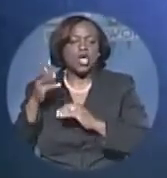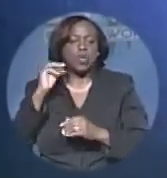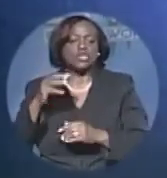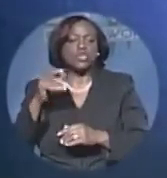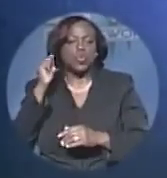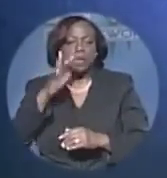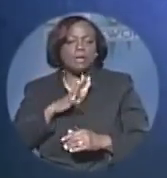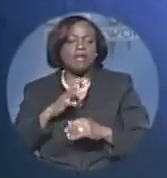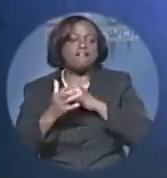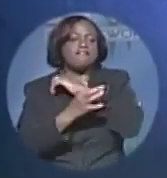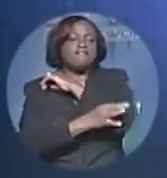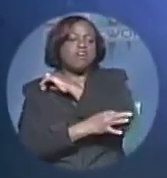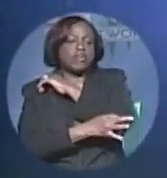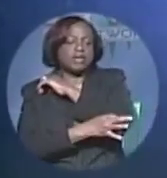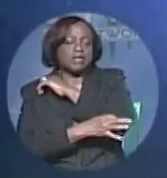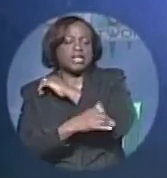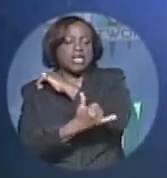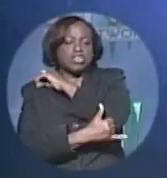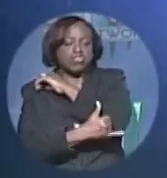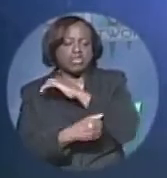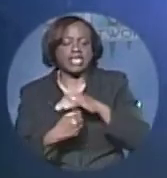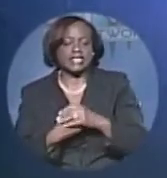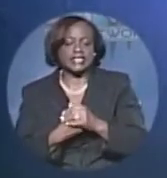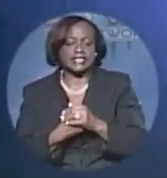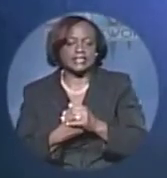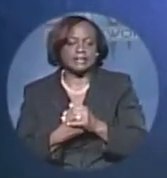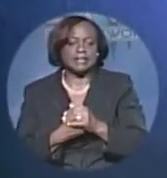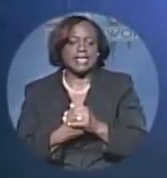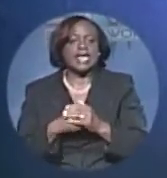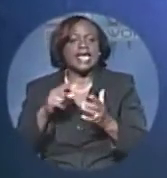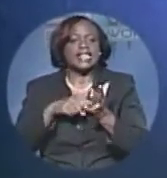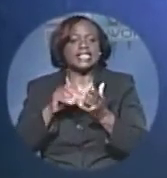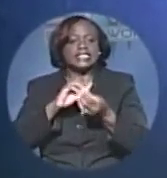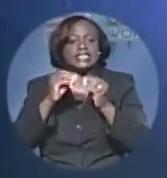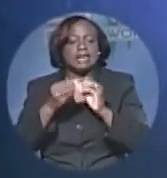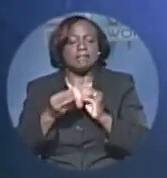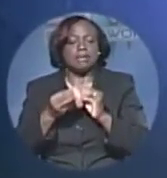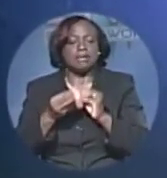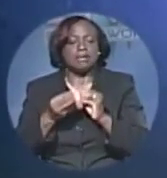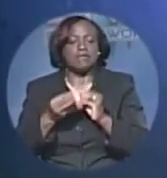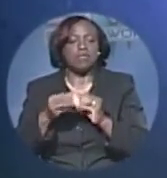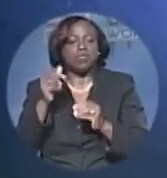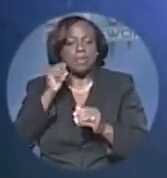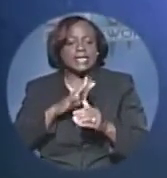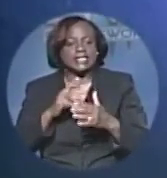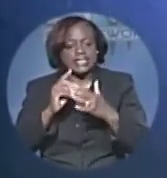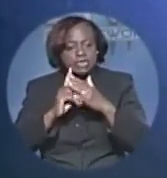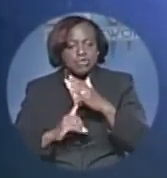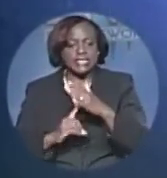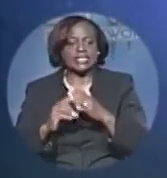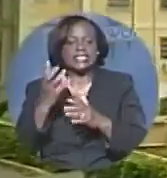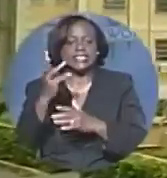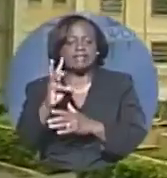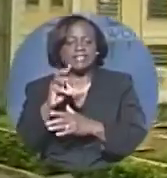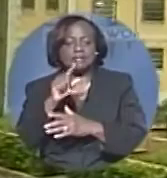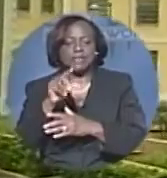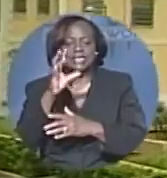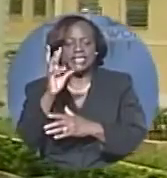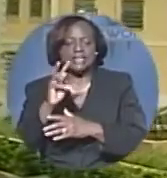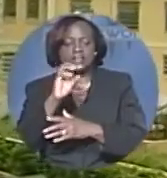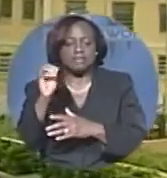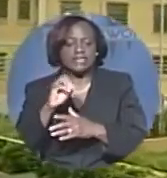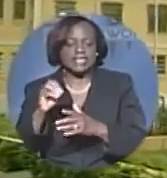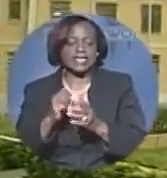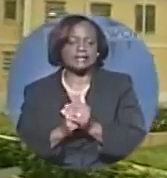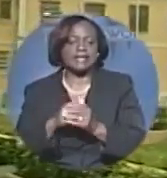foreign origin. 40 years later, this group of women have decreased significantly to 17.7%. The reports highlight note that